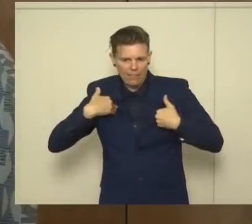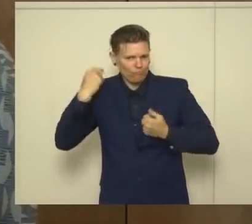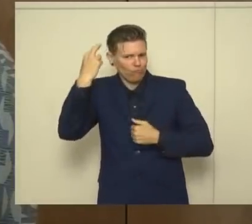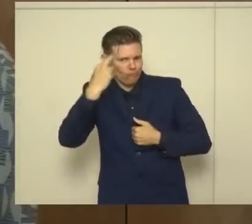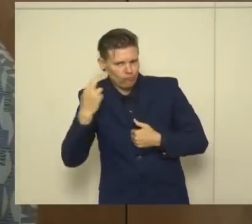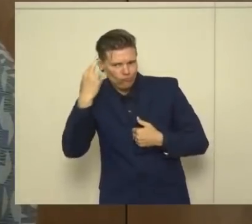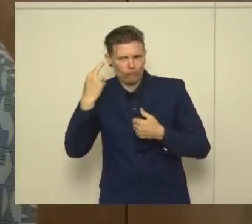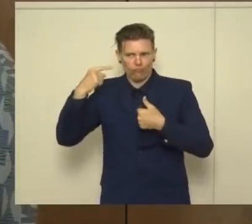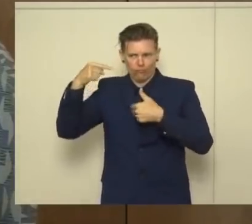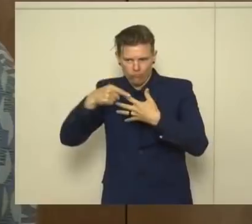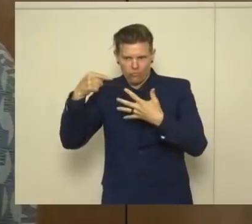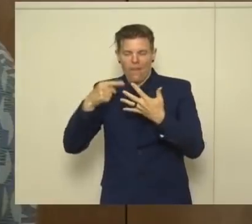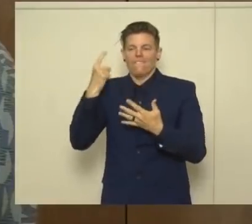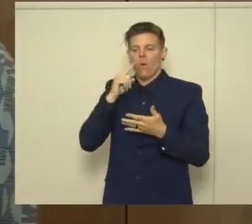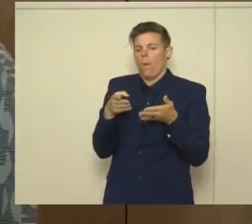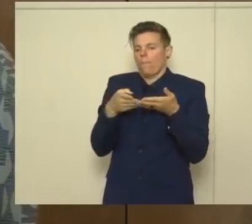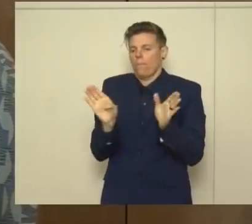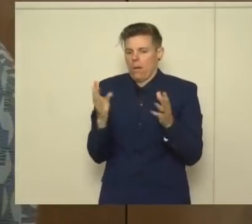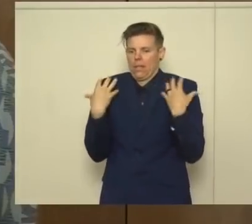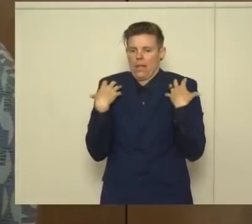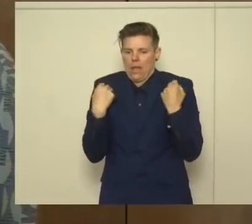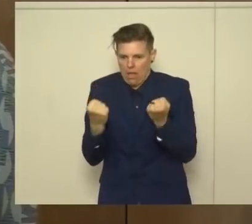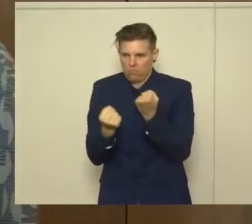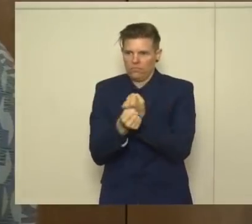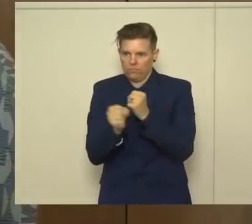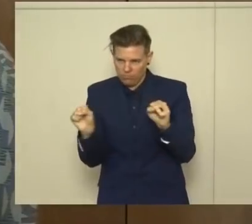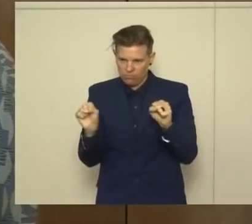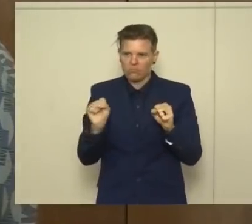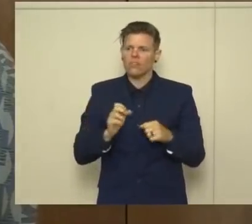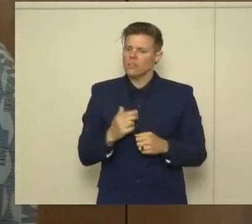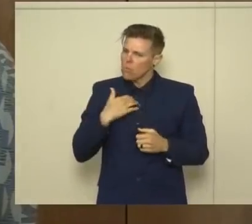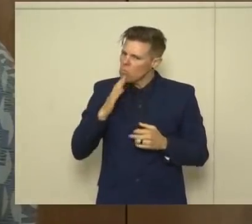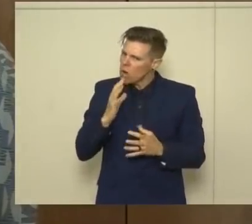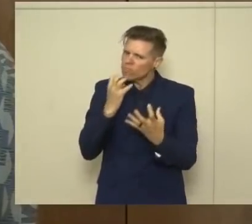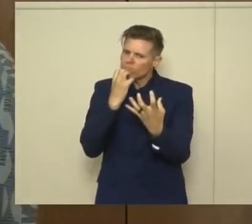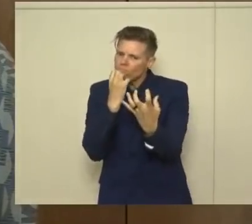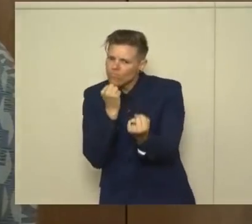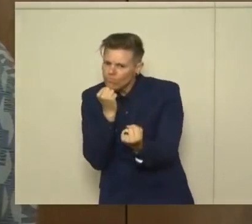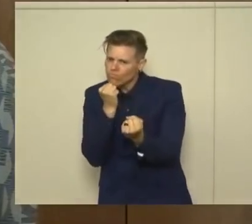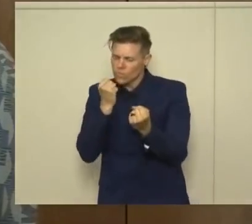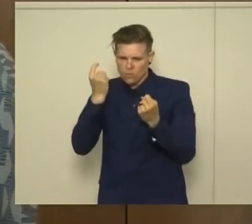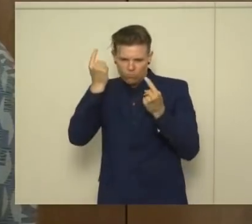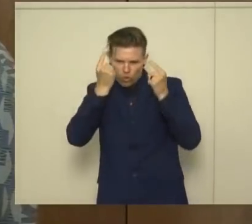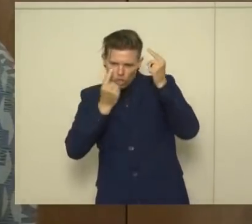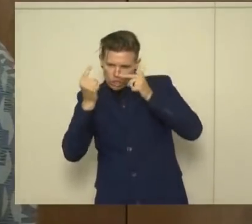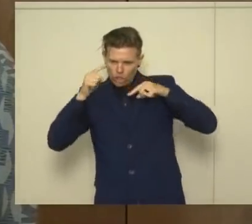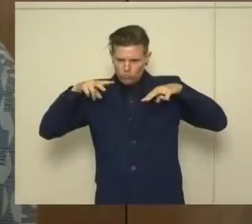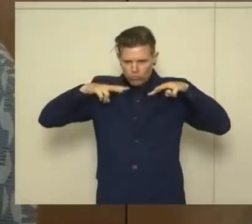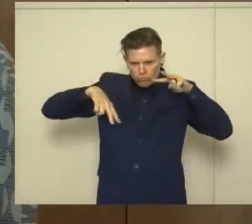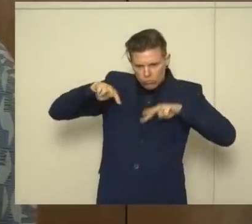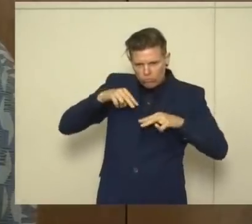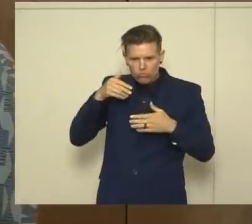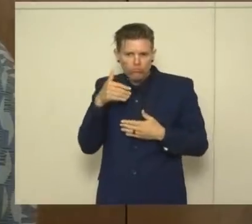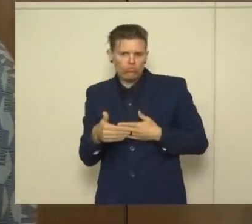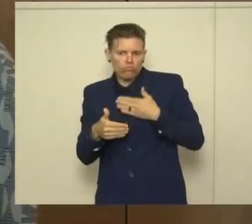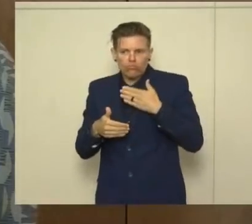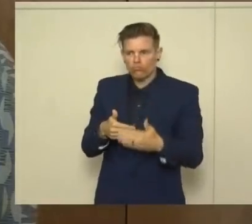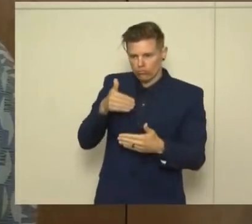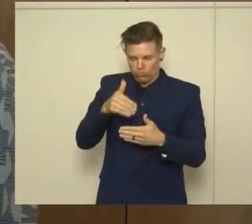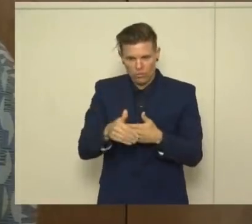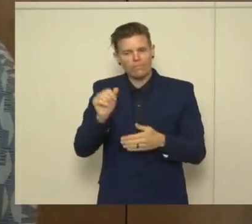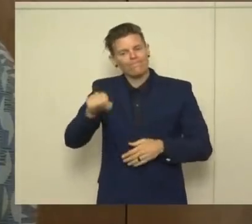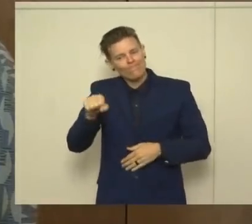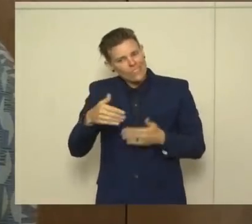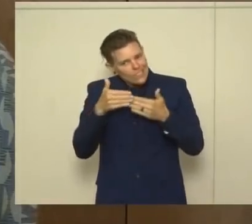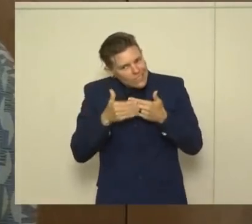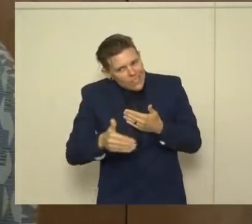government credibility about the safety and efficacy of this vaccine. But yes, I think there will be challenges, and there are far